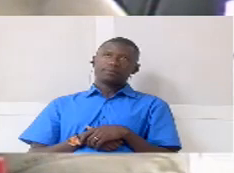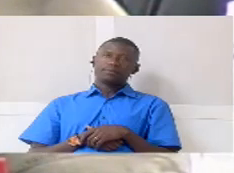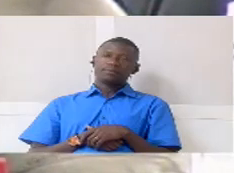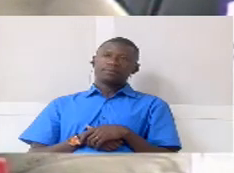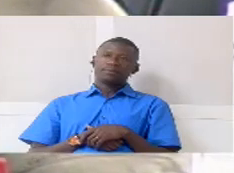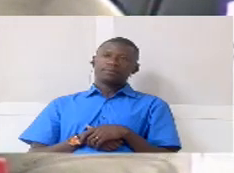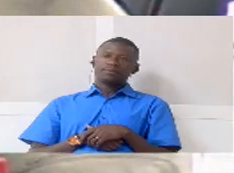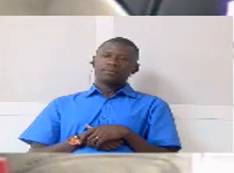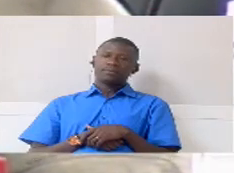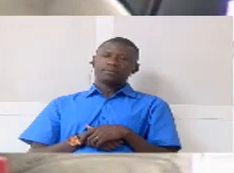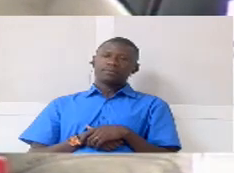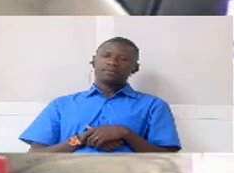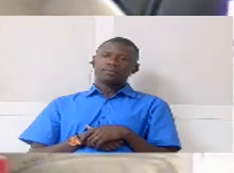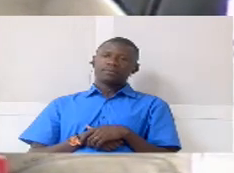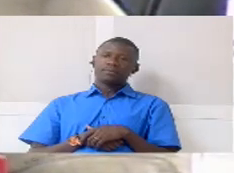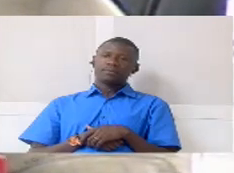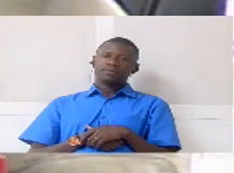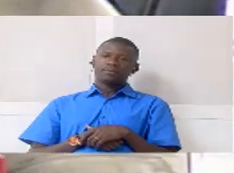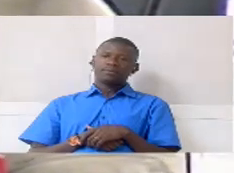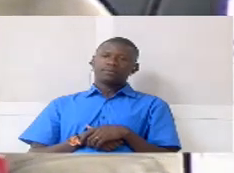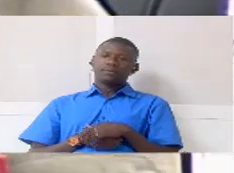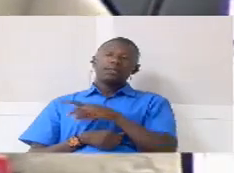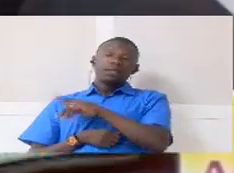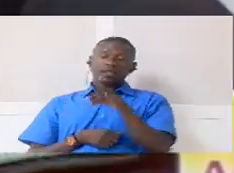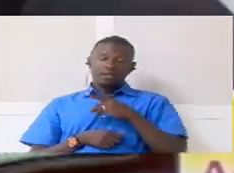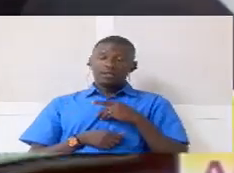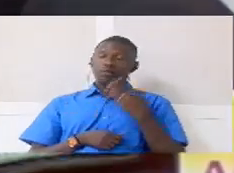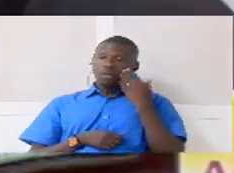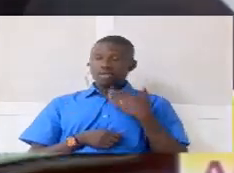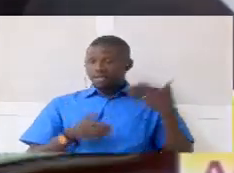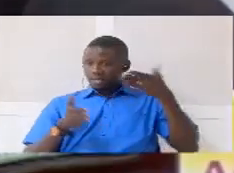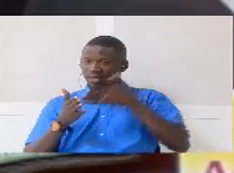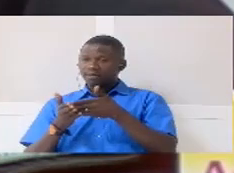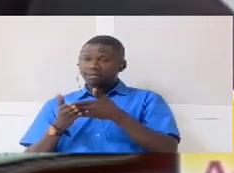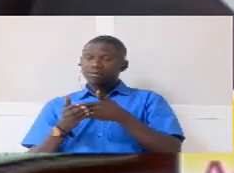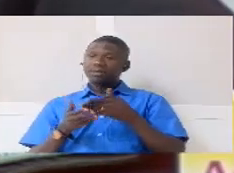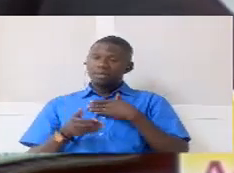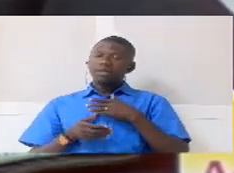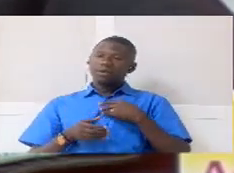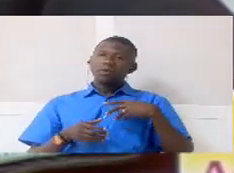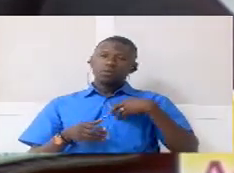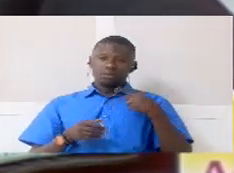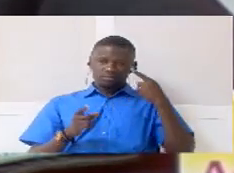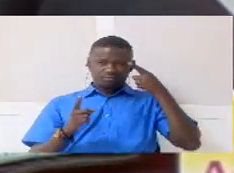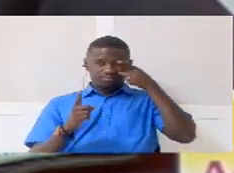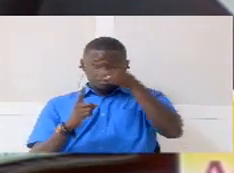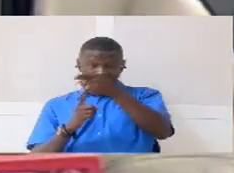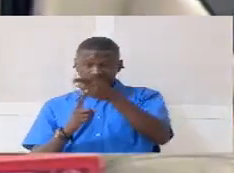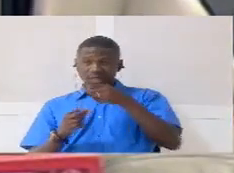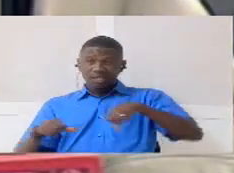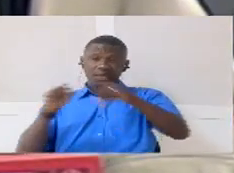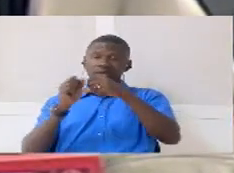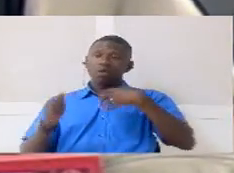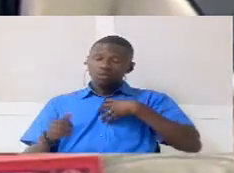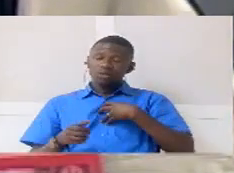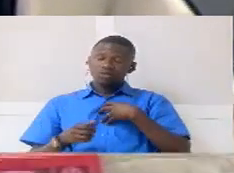When they came, they had already pinpointed the areas they wanted to